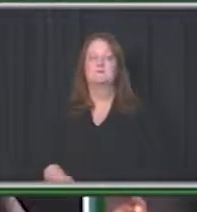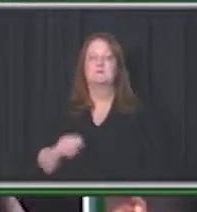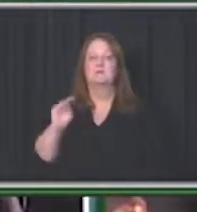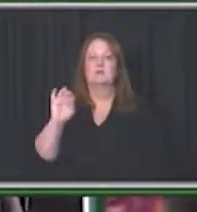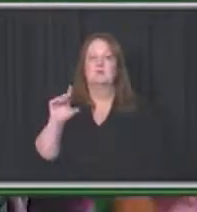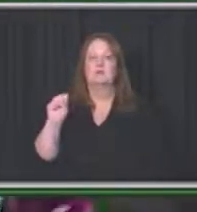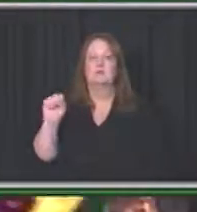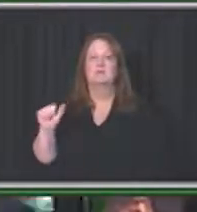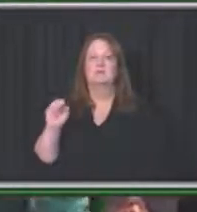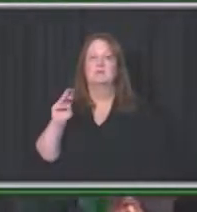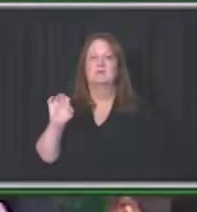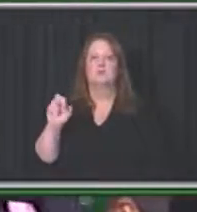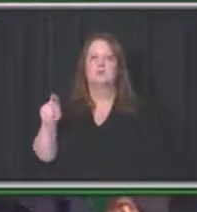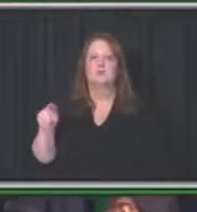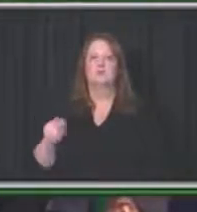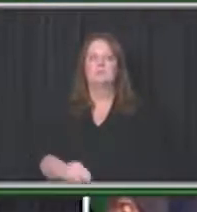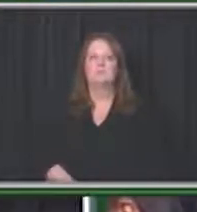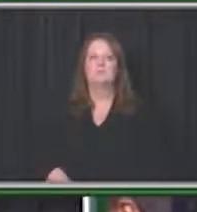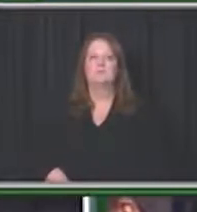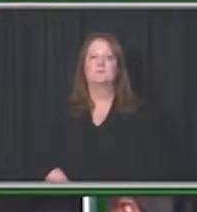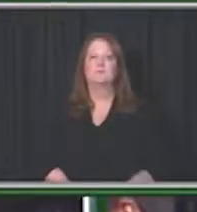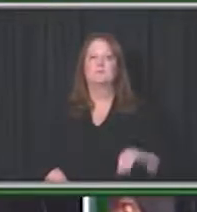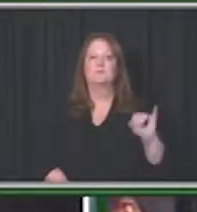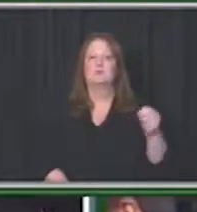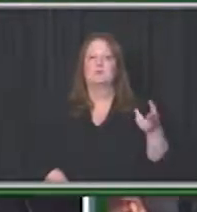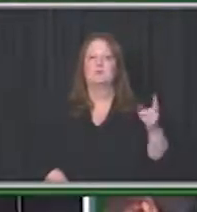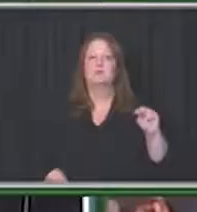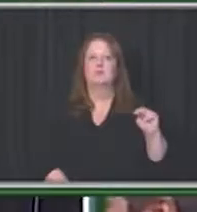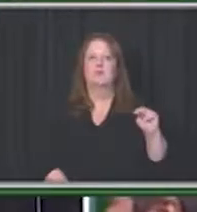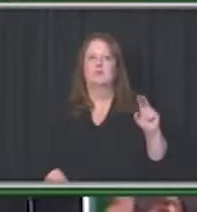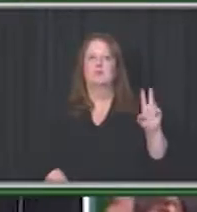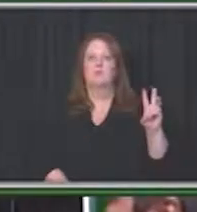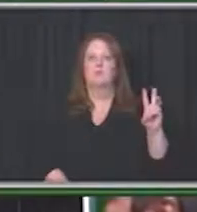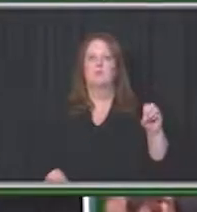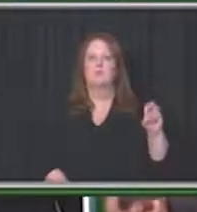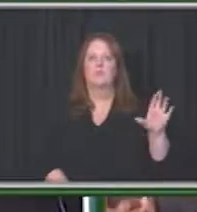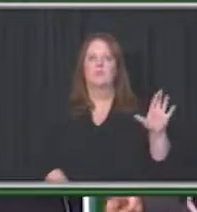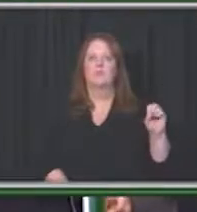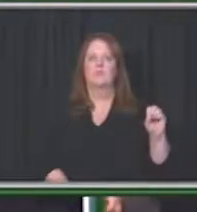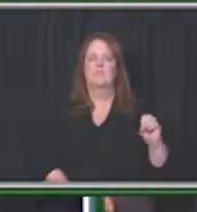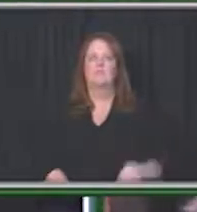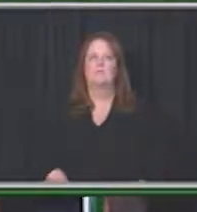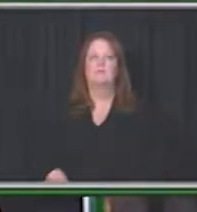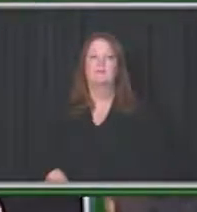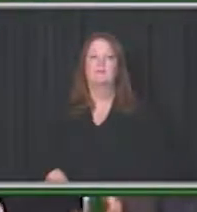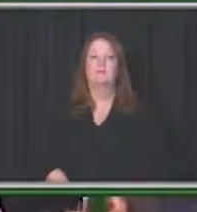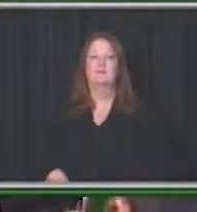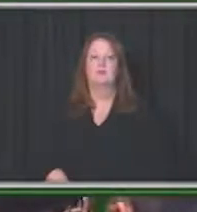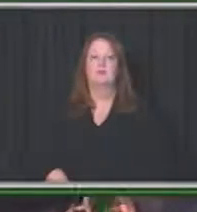Melissa Burgoon. John Thomas Raul.